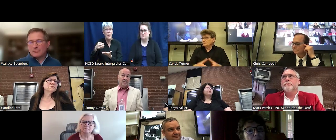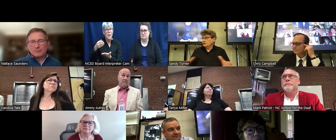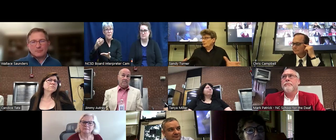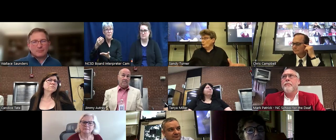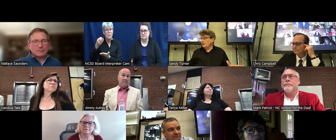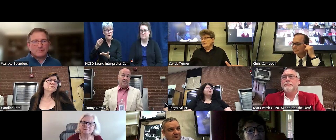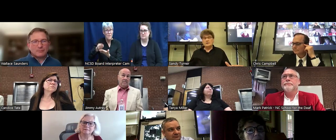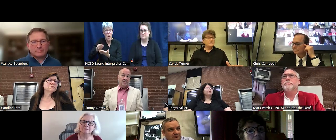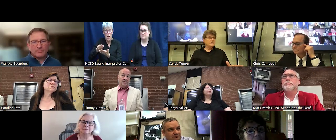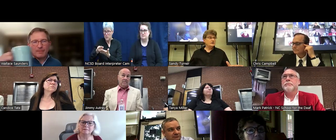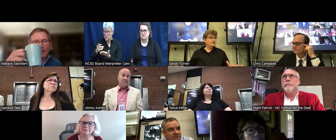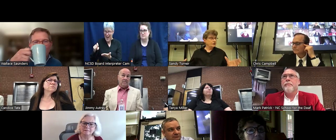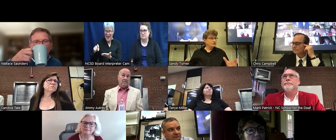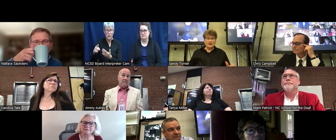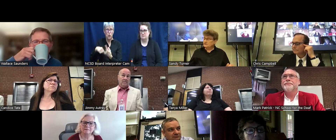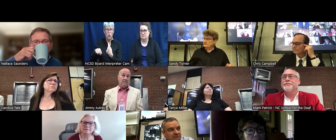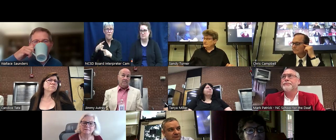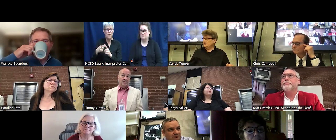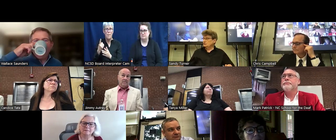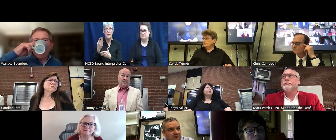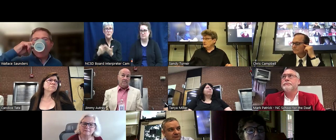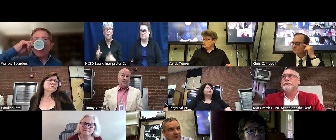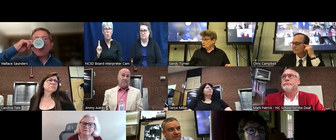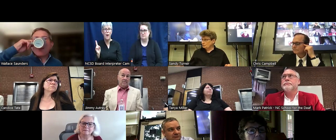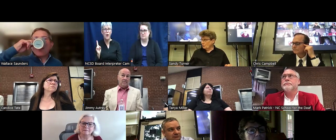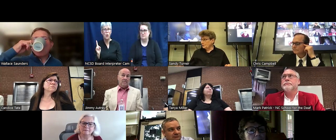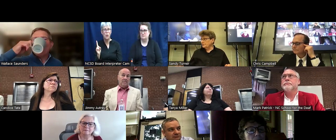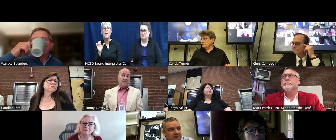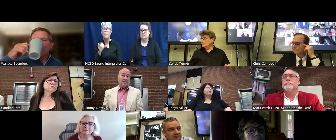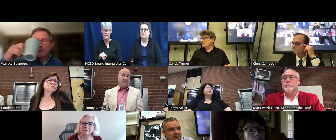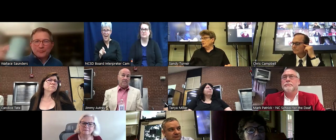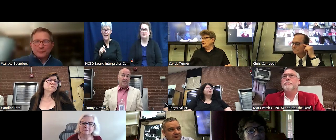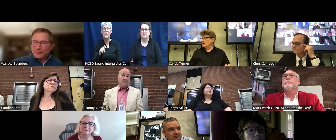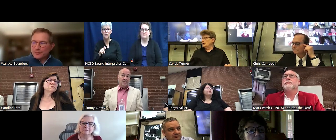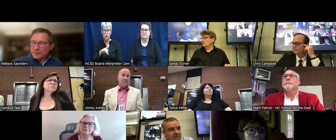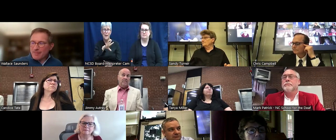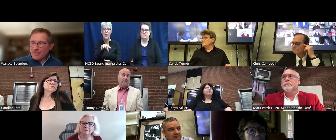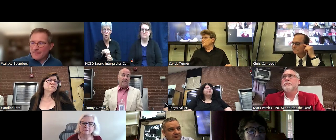from somewhere. So those kinds of things should be in this report.